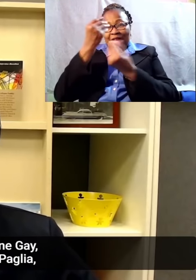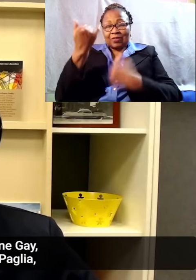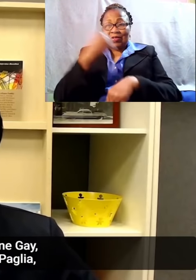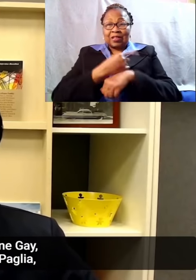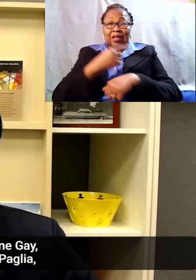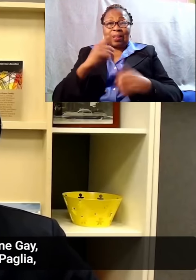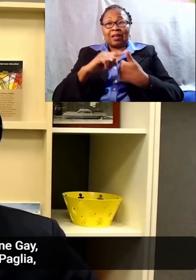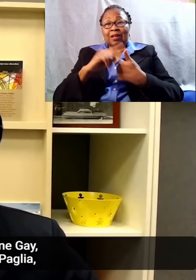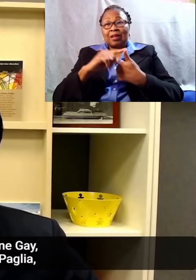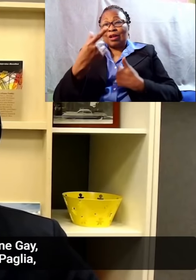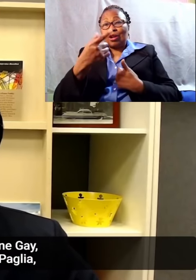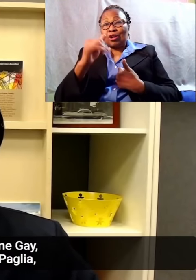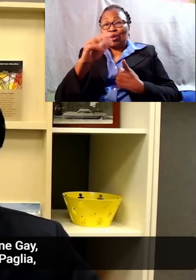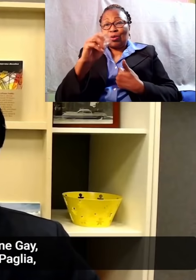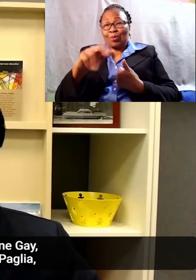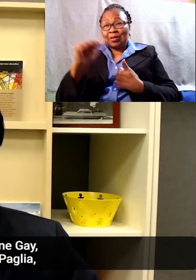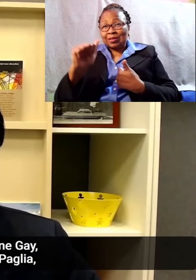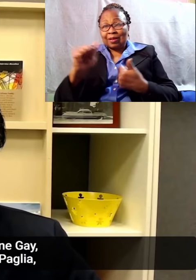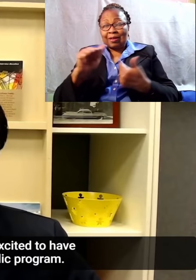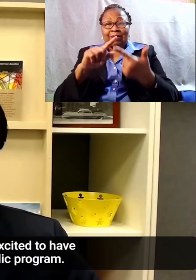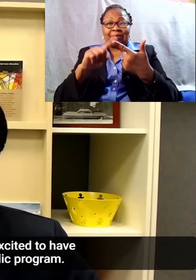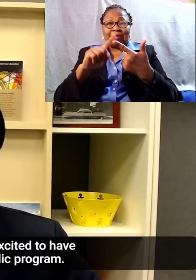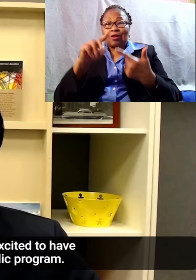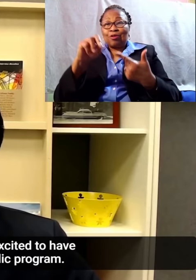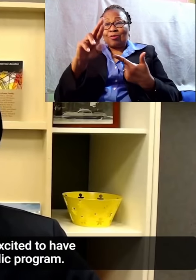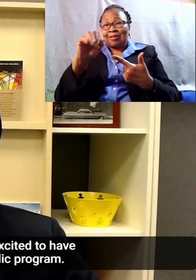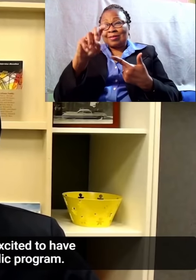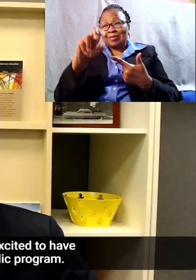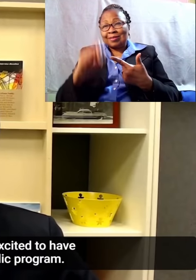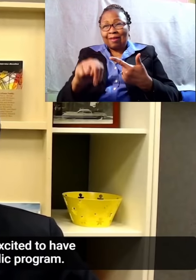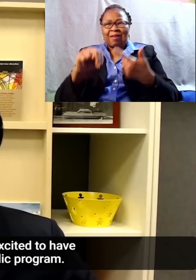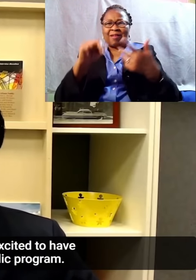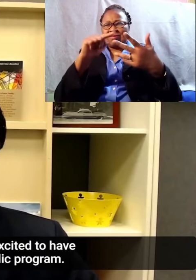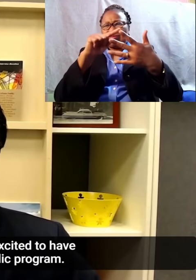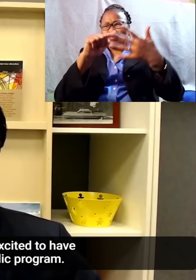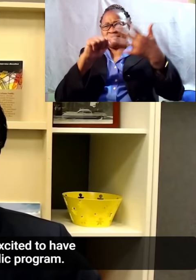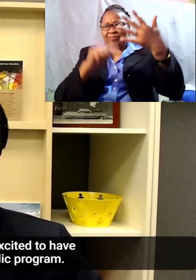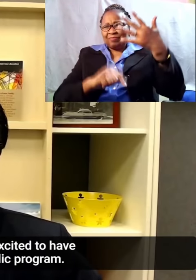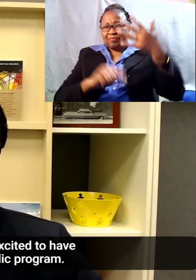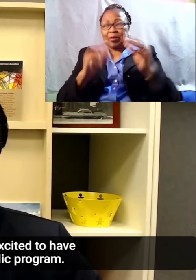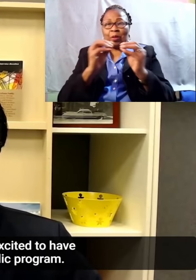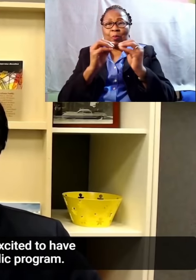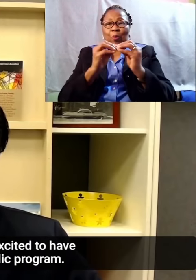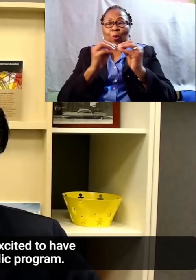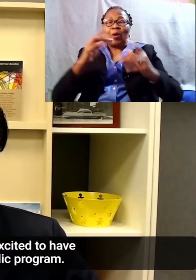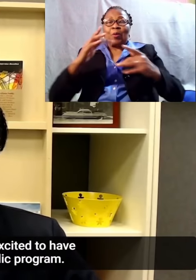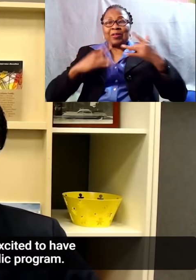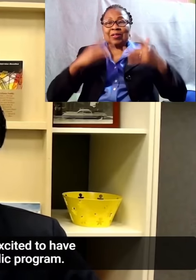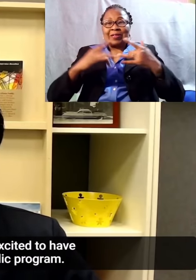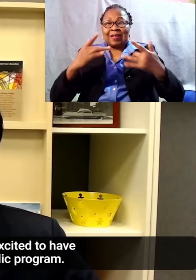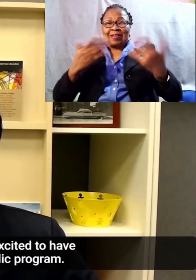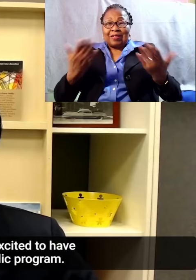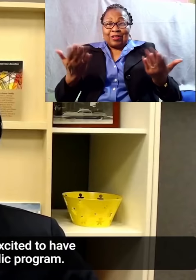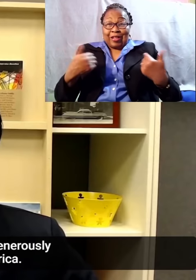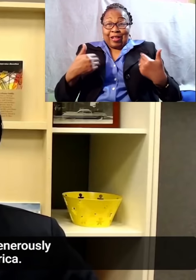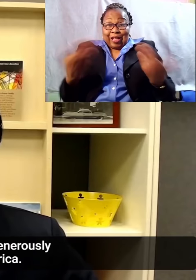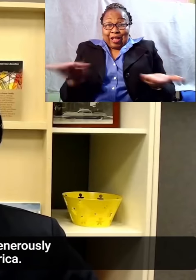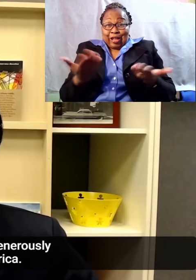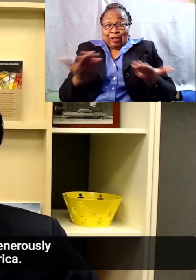Gay to Julia Kristeva and Camille Paglia, just to name a few. And we're really excited to have Margaret Atwood for this year's Belic